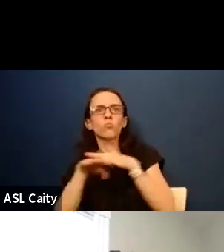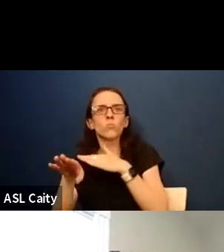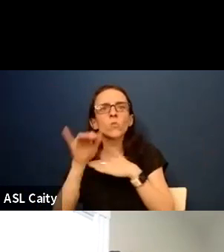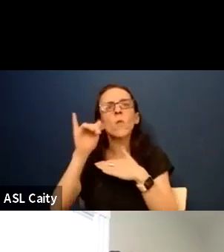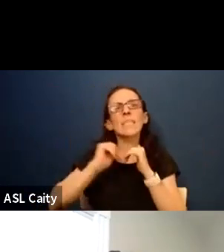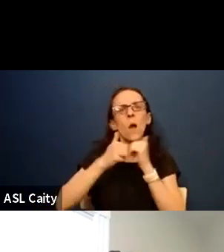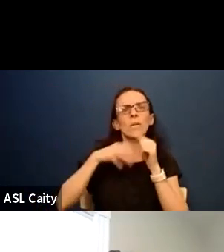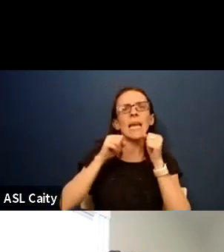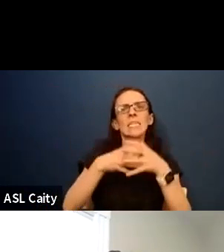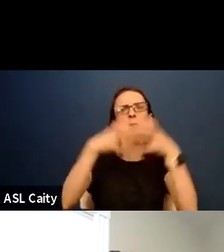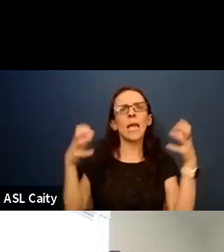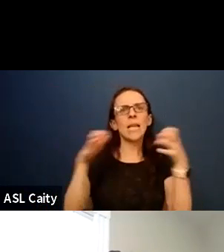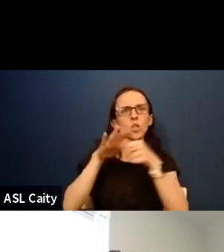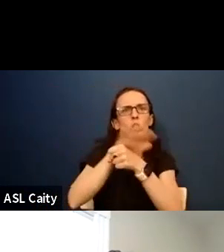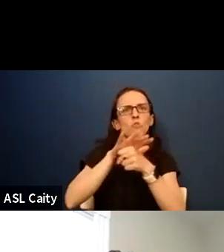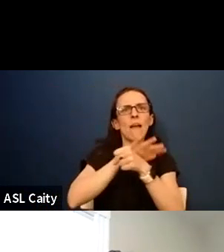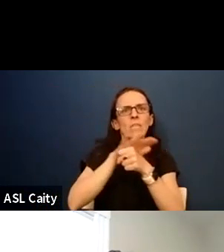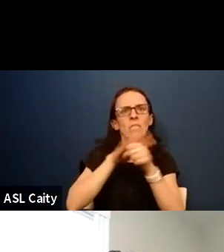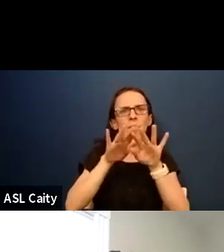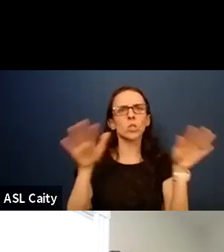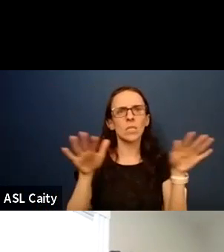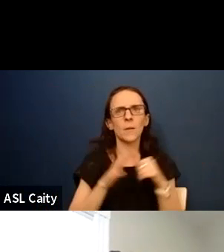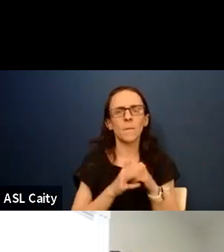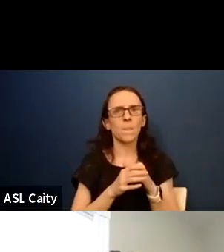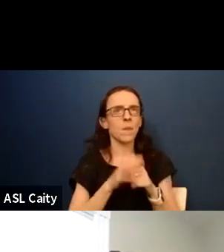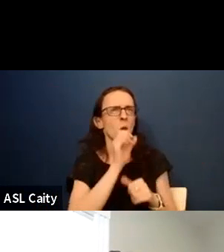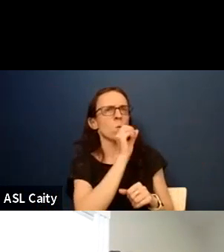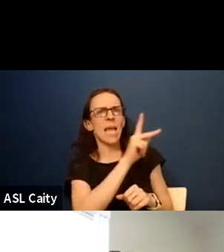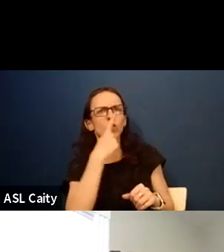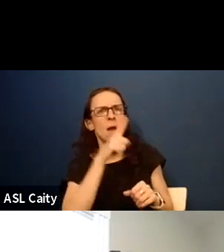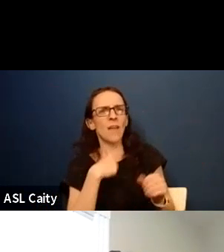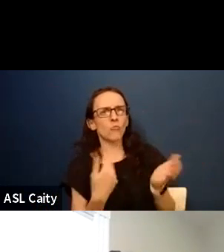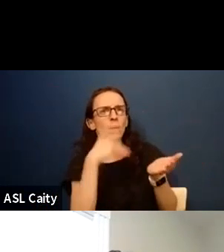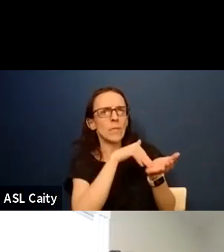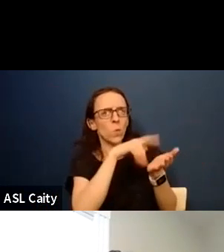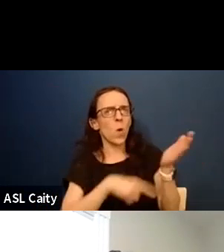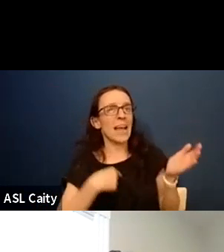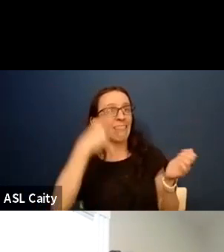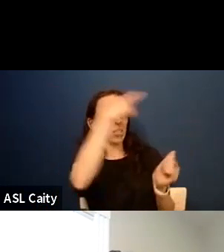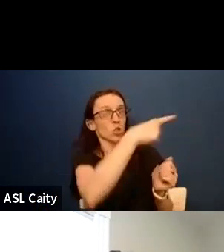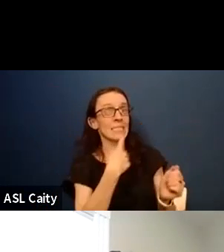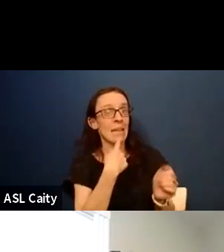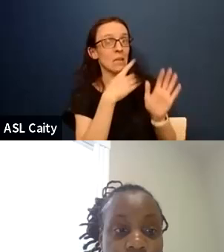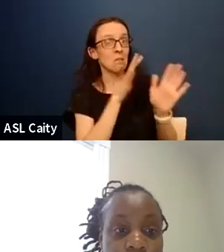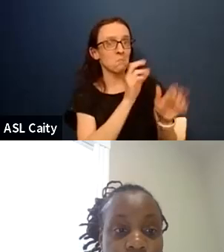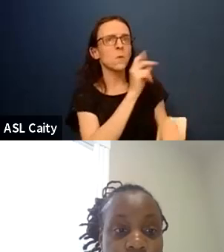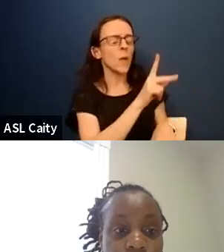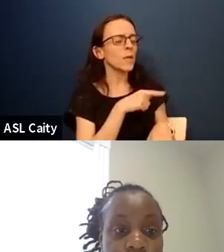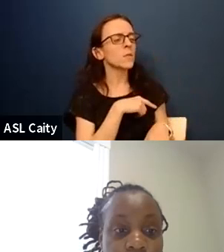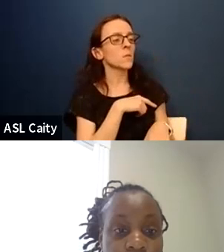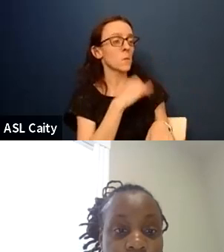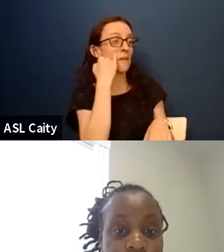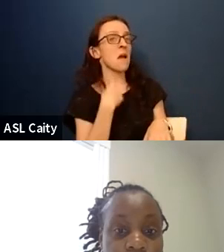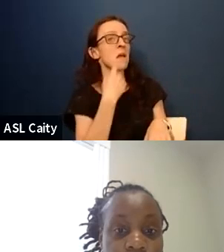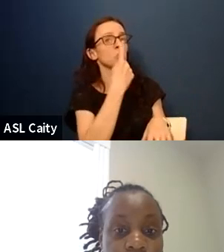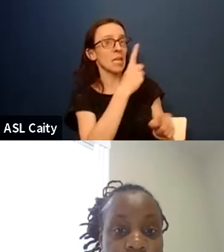geographic diversity. Got it. So can I just reflect back to you what I think I'm hearing? Okay, so if I understand